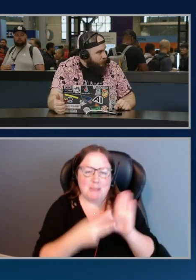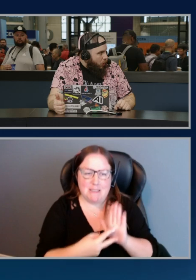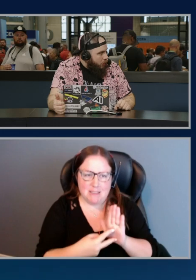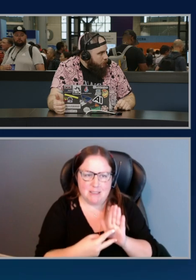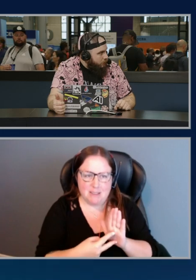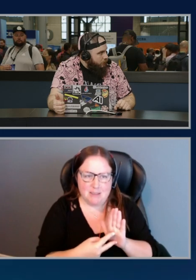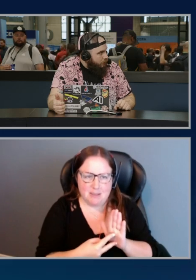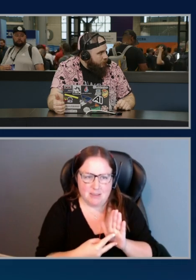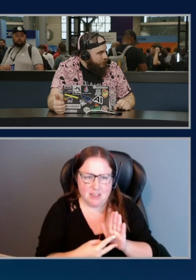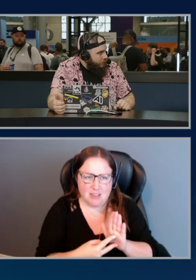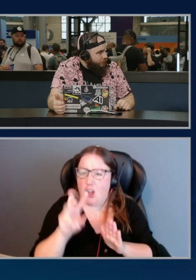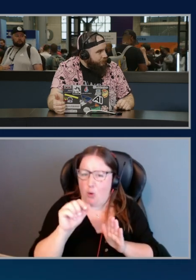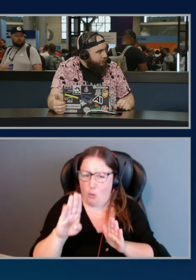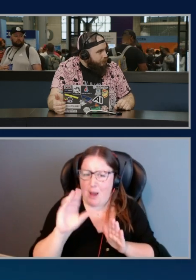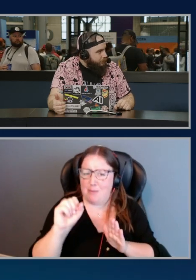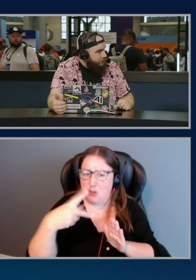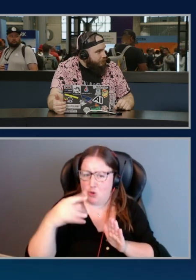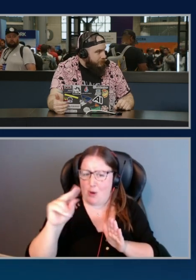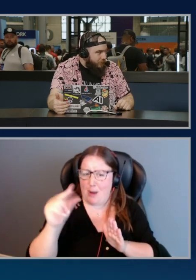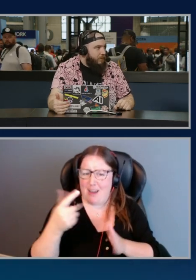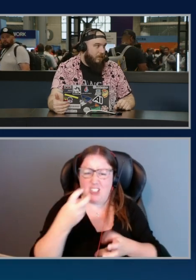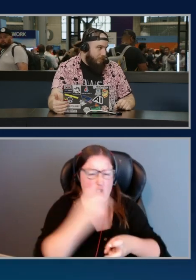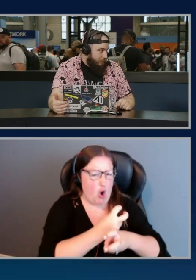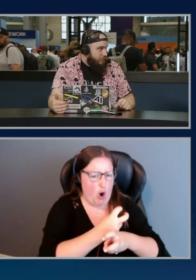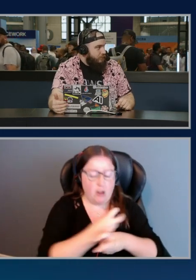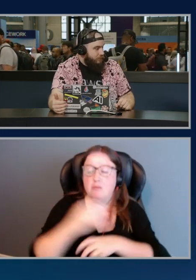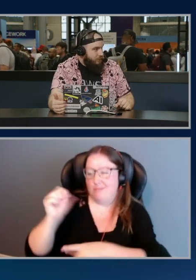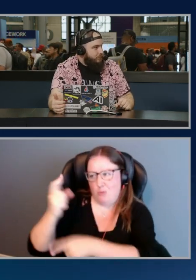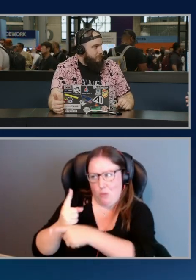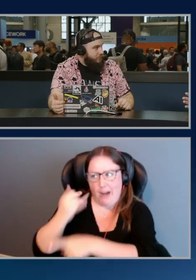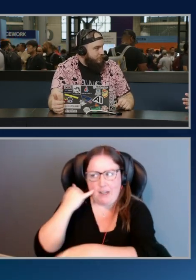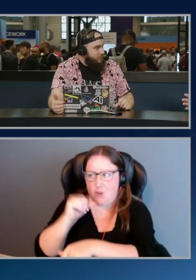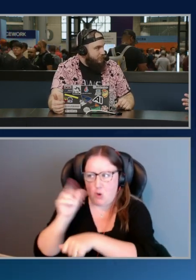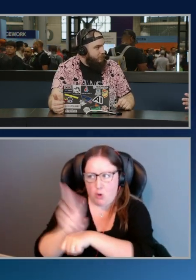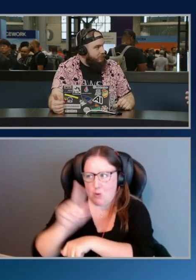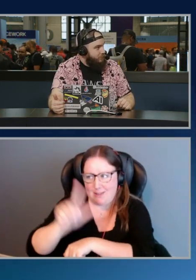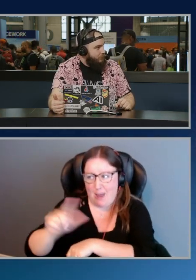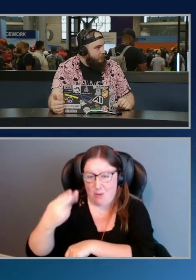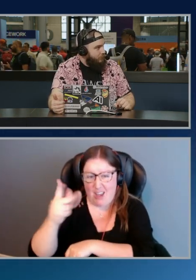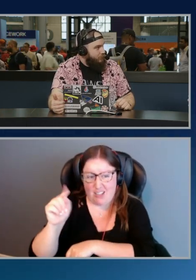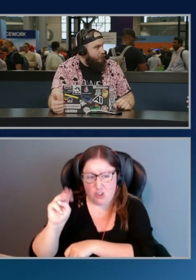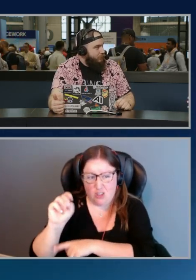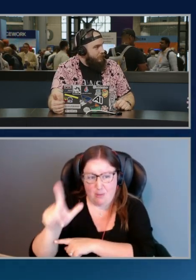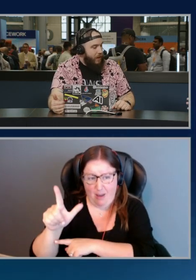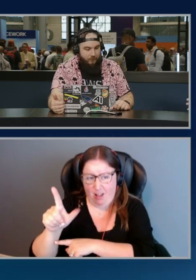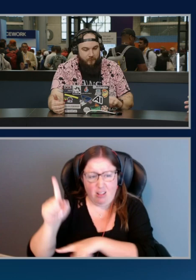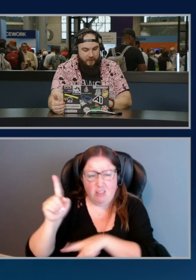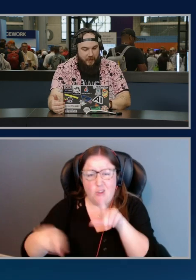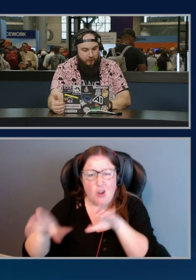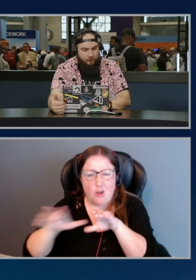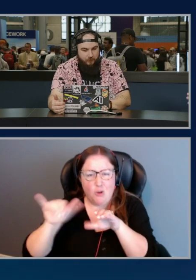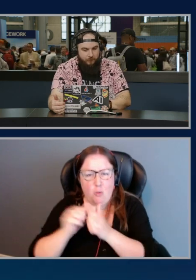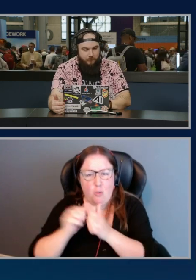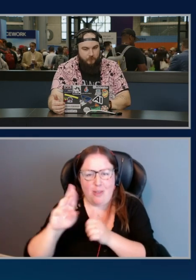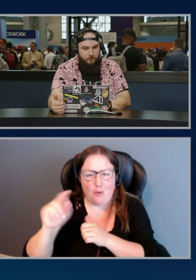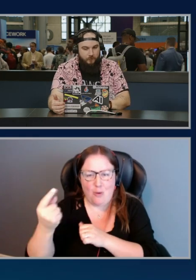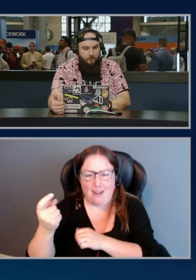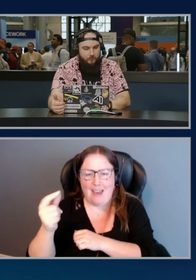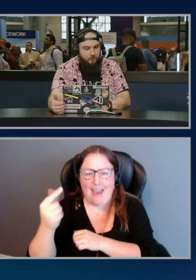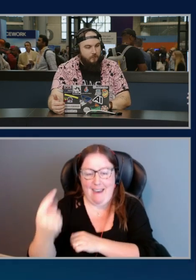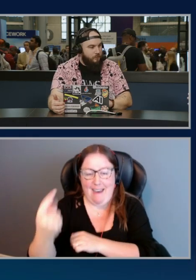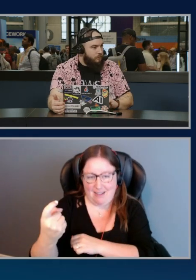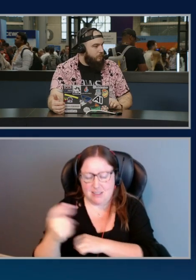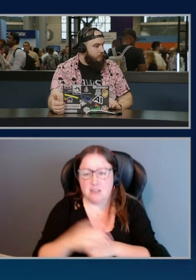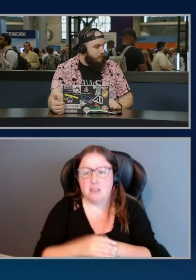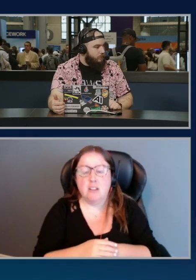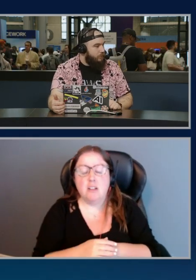scraping is hard. It is, actually, if you don't use a library, because, I mean, HTML is one of those things you can't do it with regex. Yeah, exactly. I haven't read up on, but people